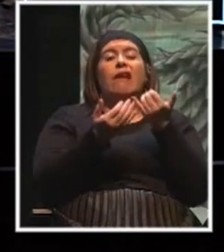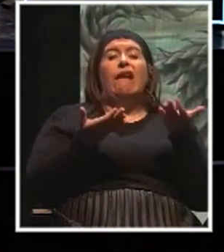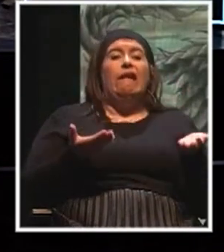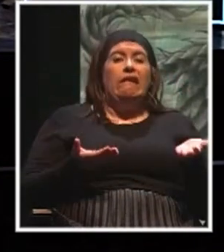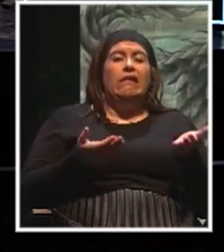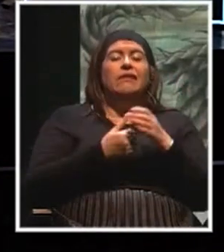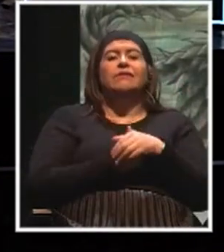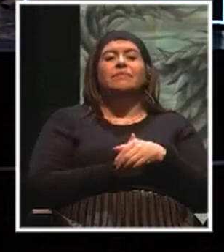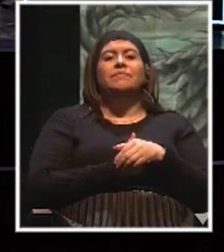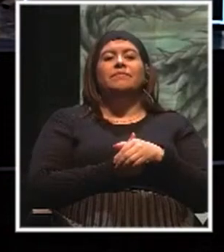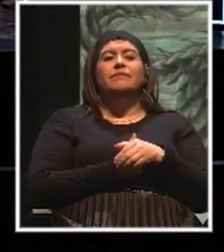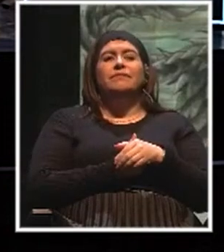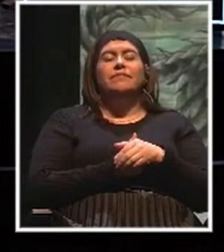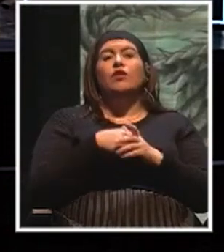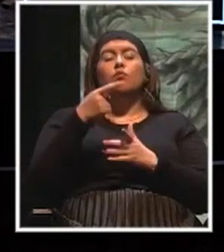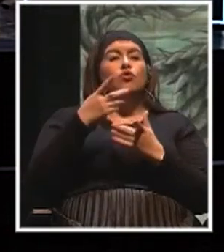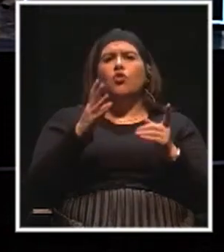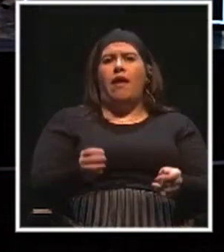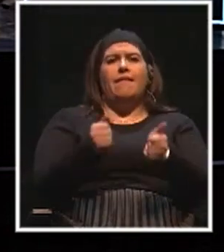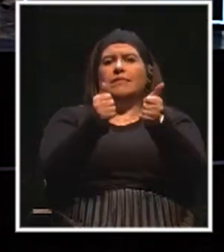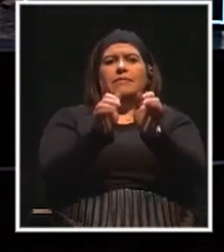to the Q&A, but first I would like to say,